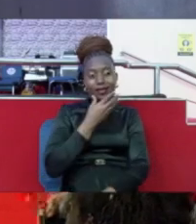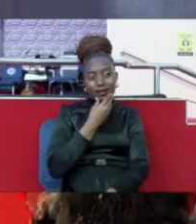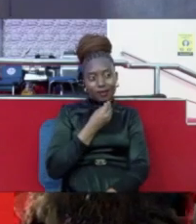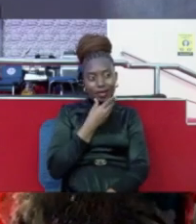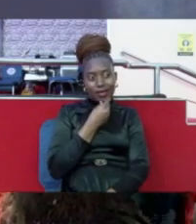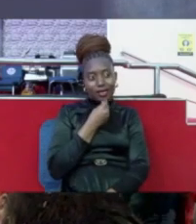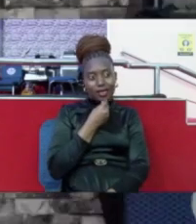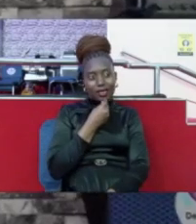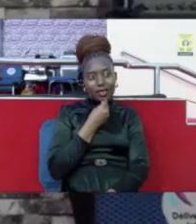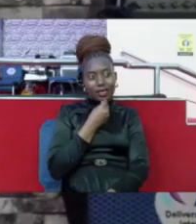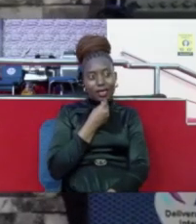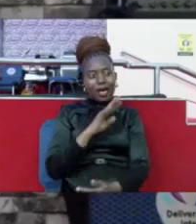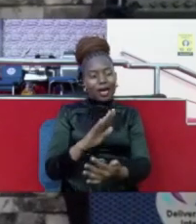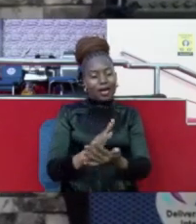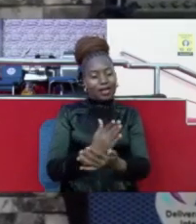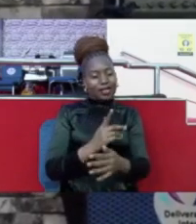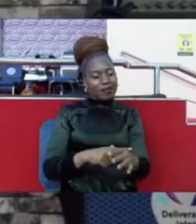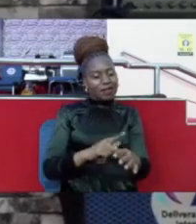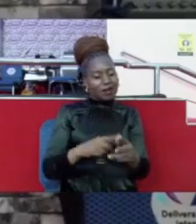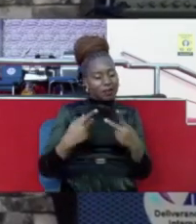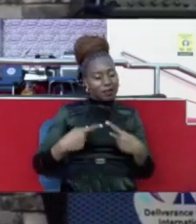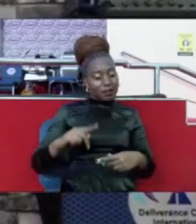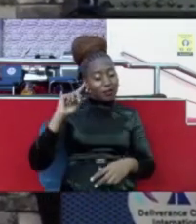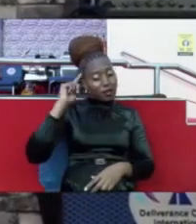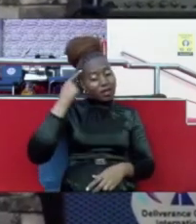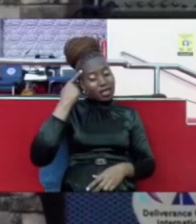sometimes people think because they have a lot of money